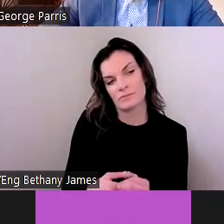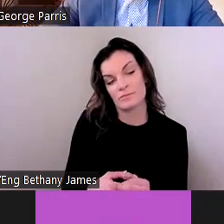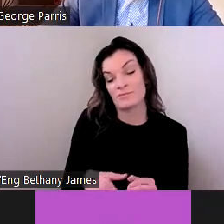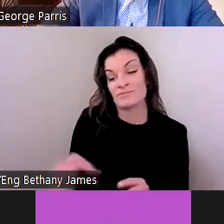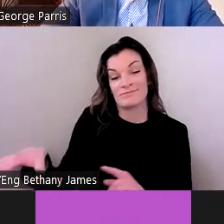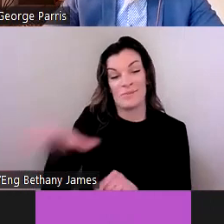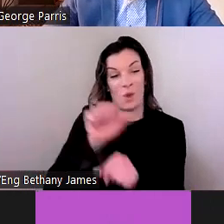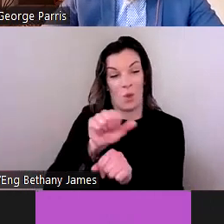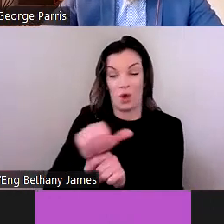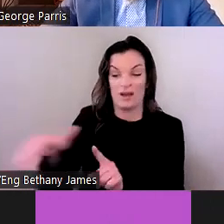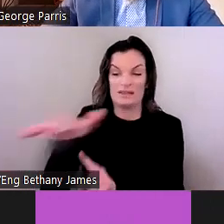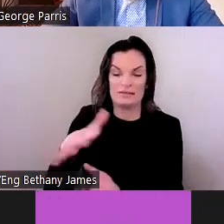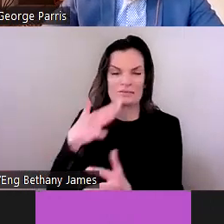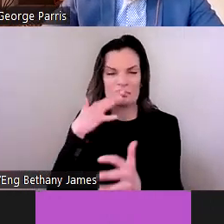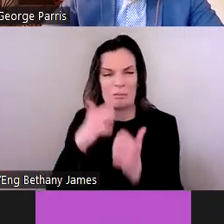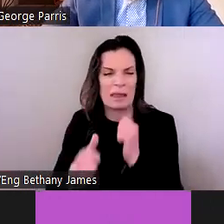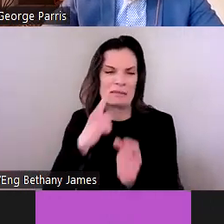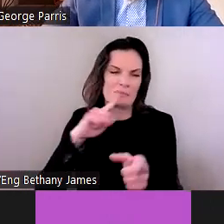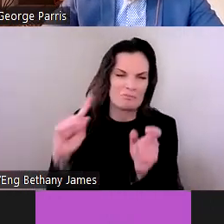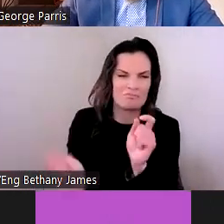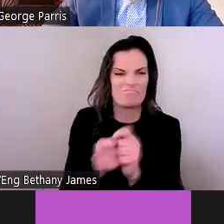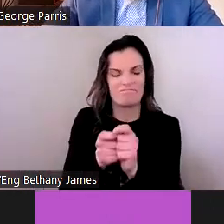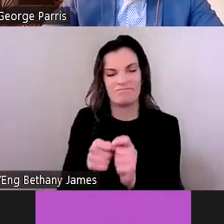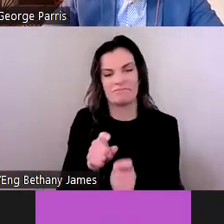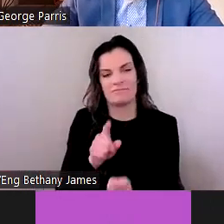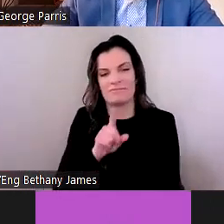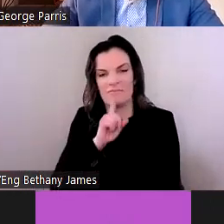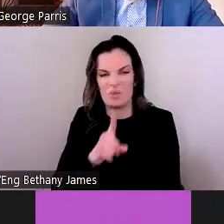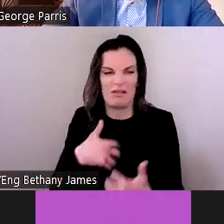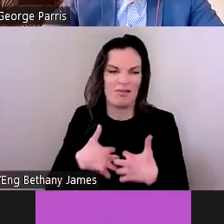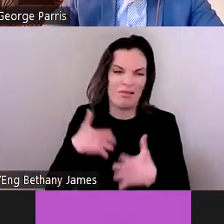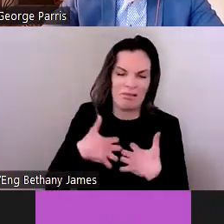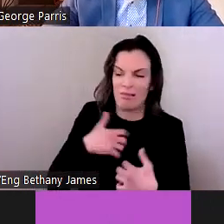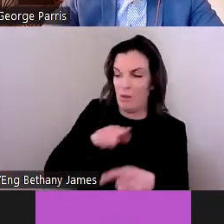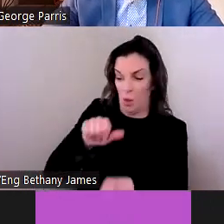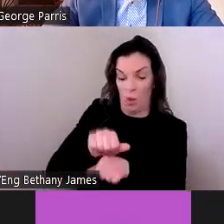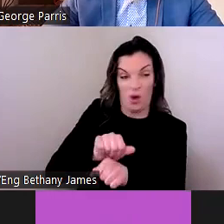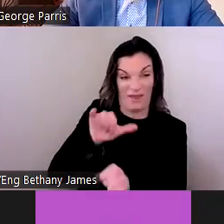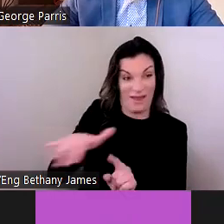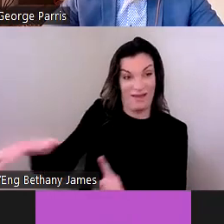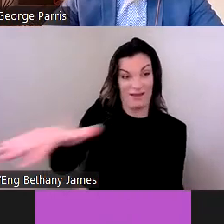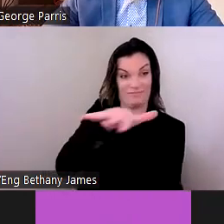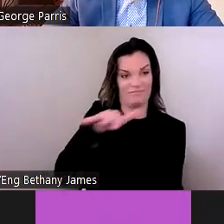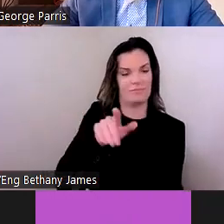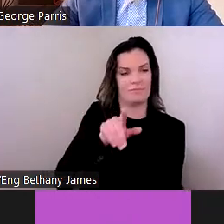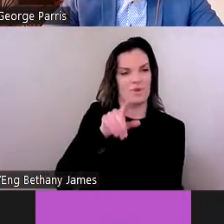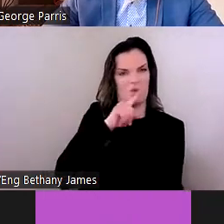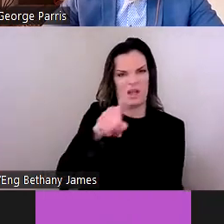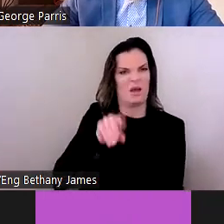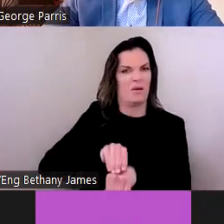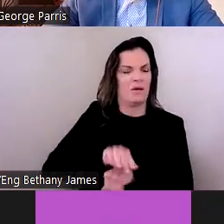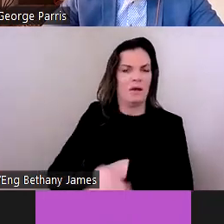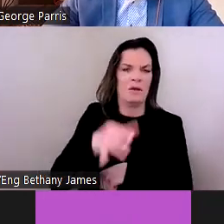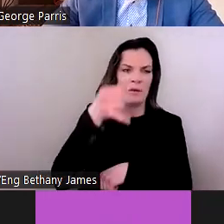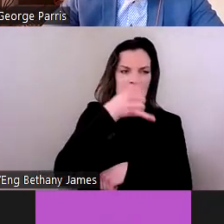well-being. And again, here's the other, graph that I want you to see. Percentage of workers reporting mental health